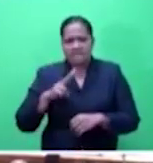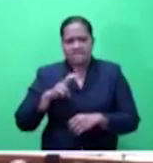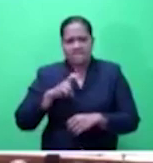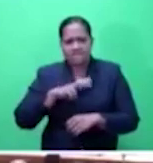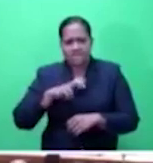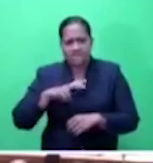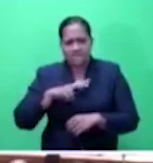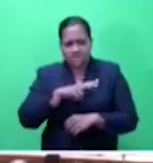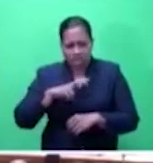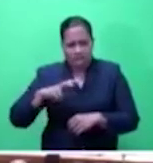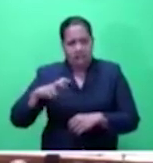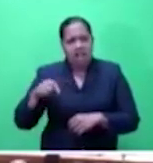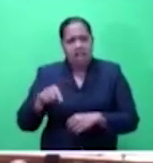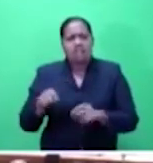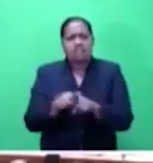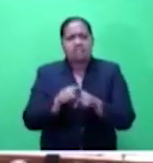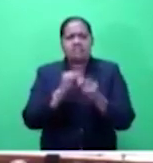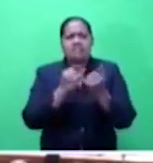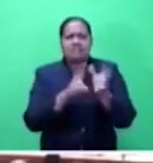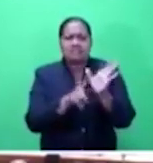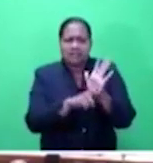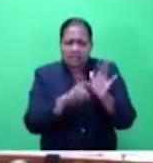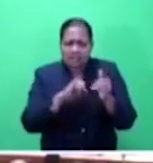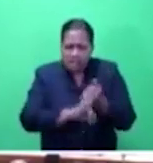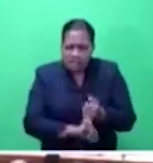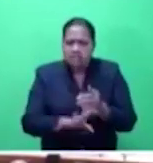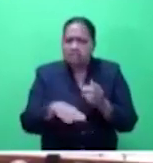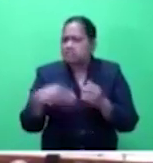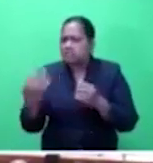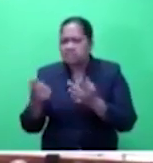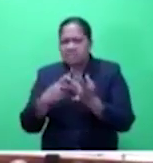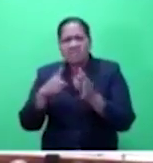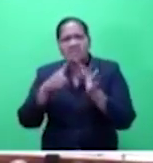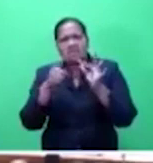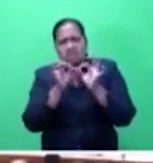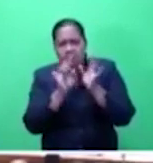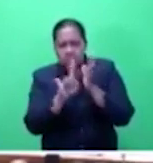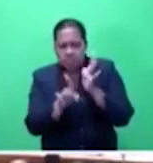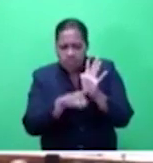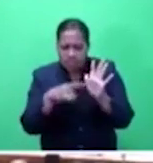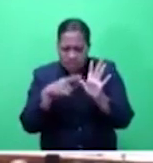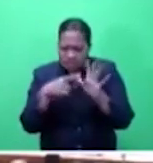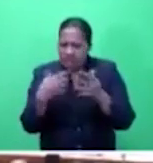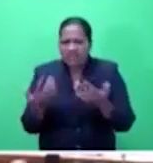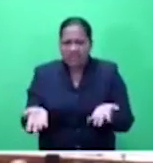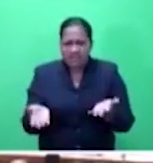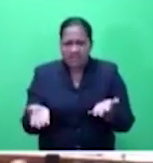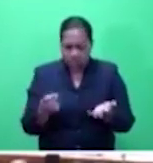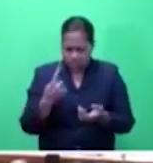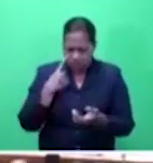and Ebola have all proven much more fatal. When it comes to the sheer number of